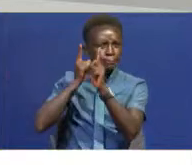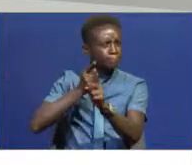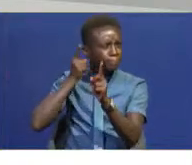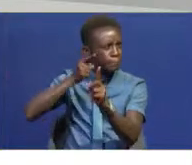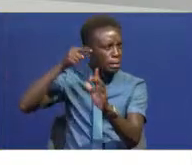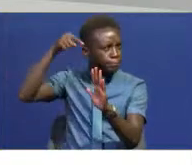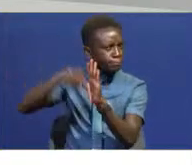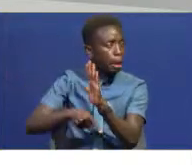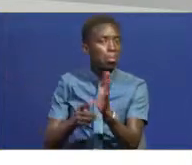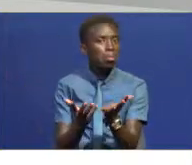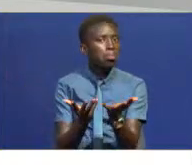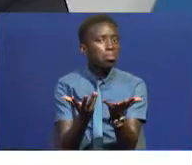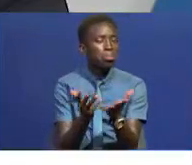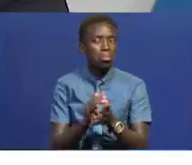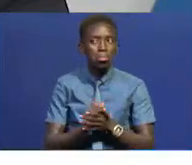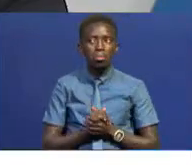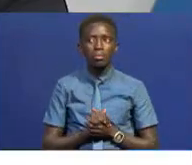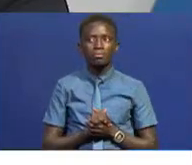evening, viewers.